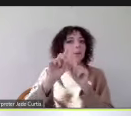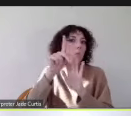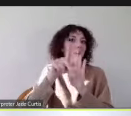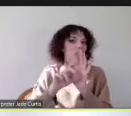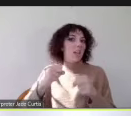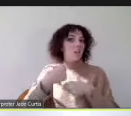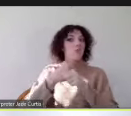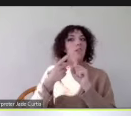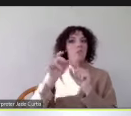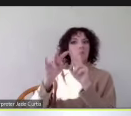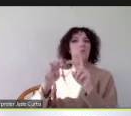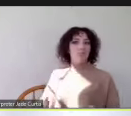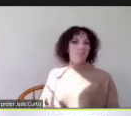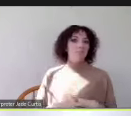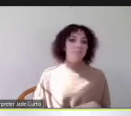please.